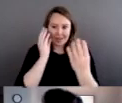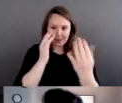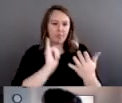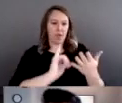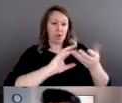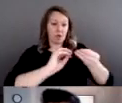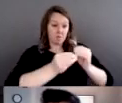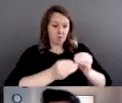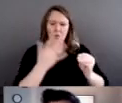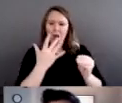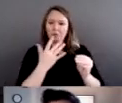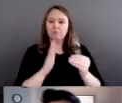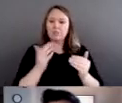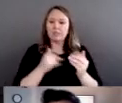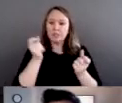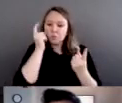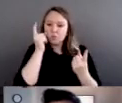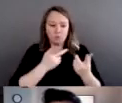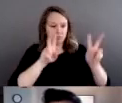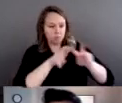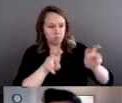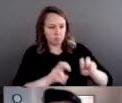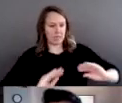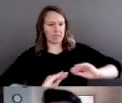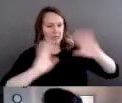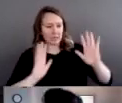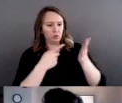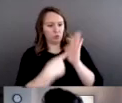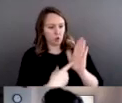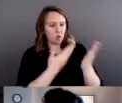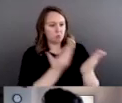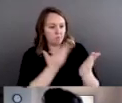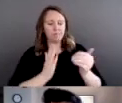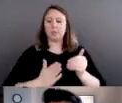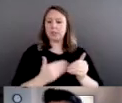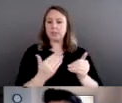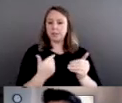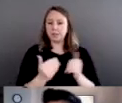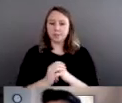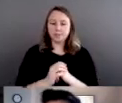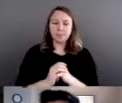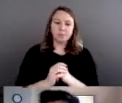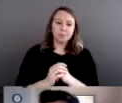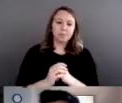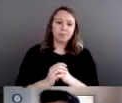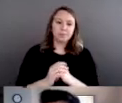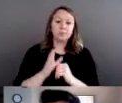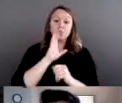easy to analyze. You know, in criminal justice research, the things that we do have